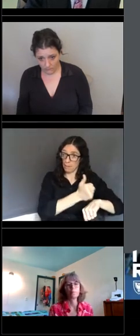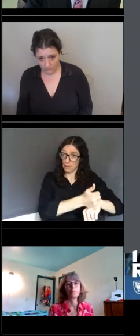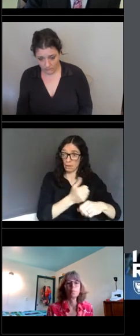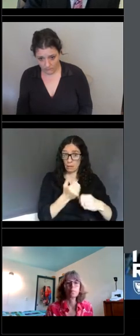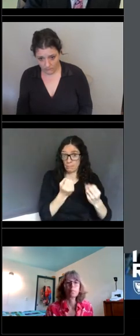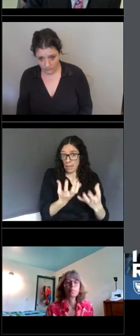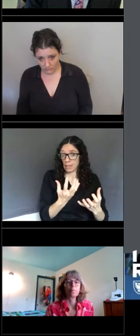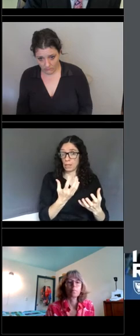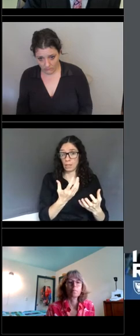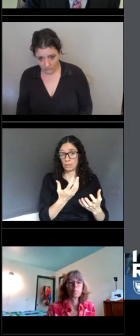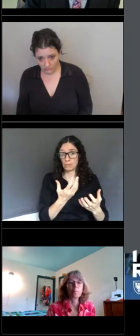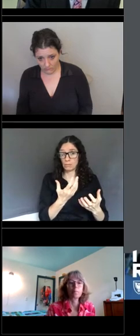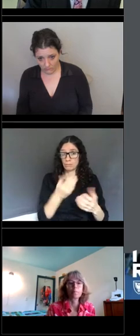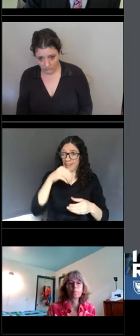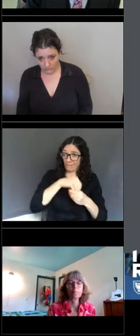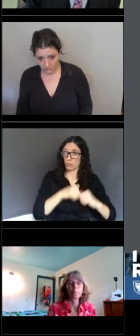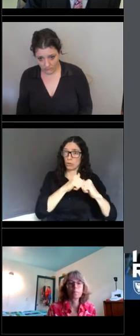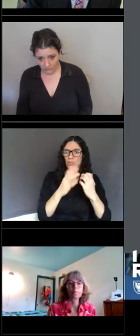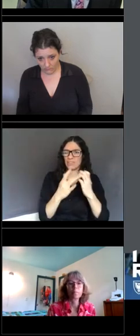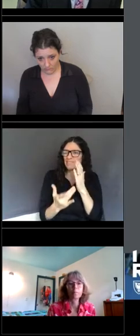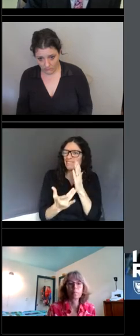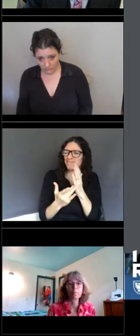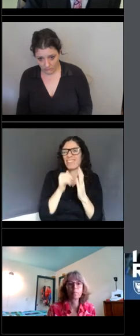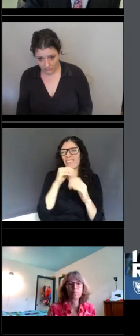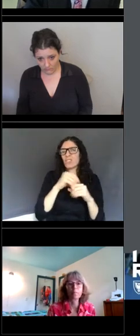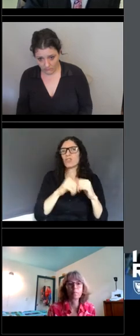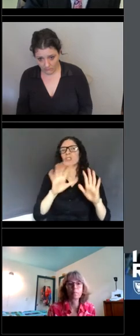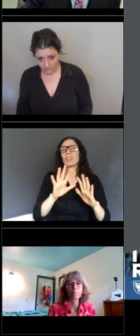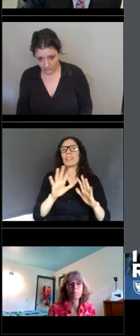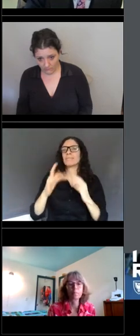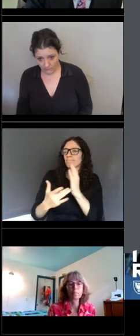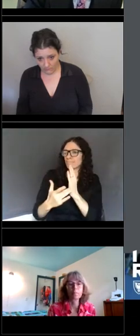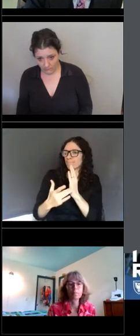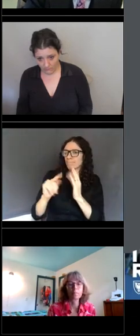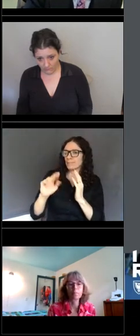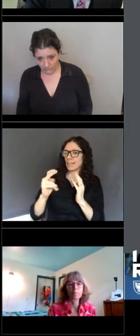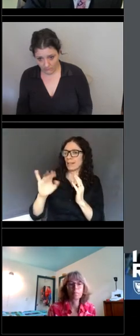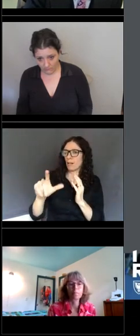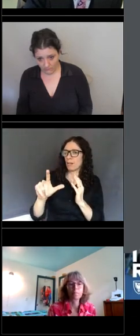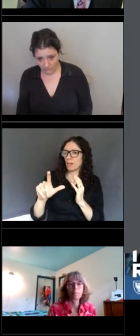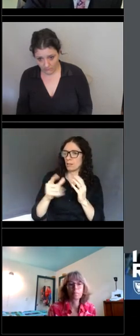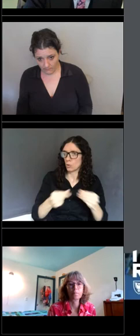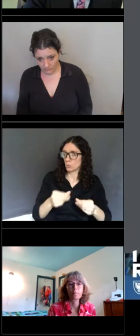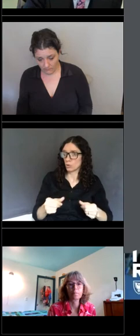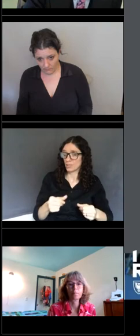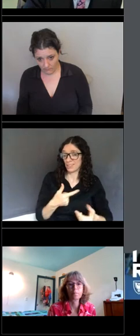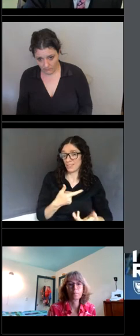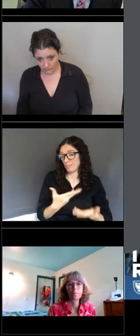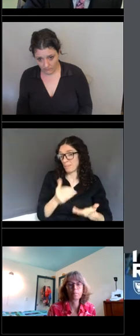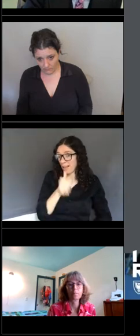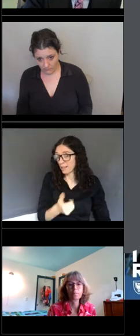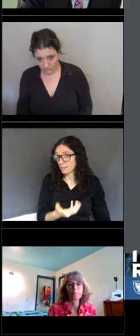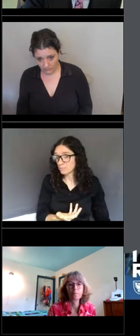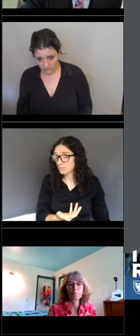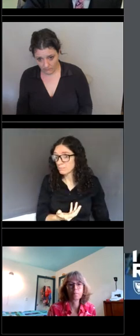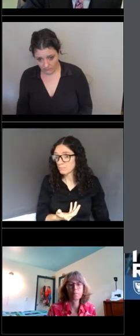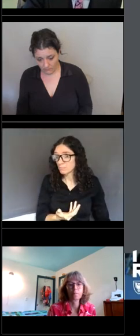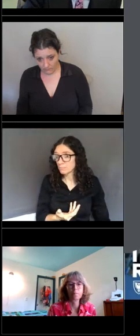these infrastructure or technical, I should say not infrastructure, but like technical solutions or technical